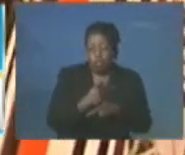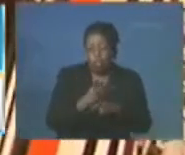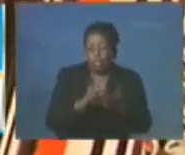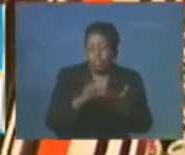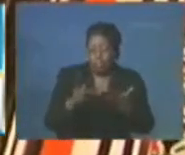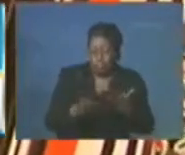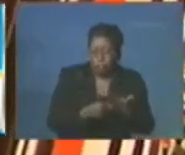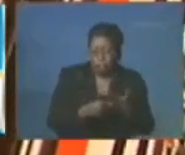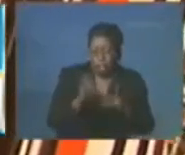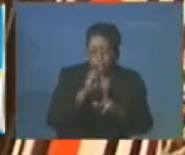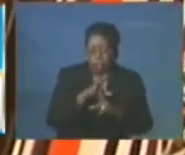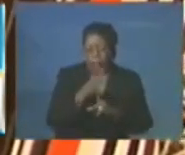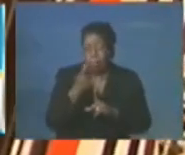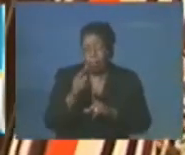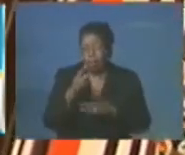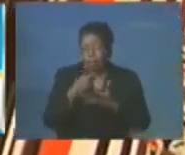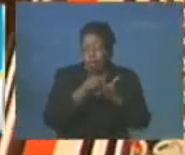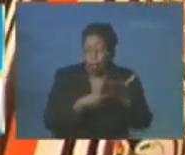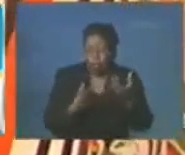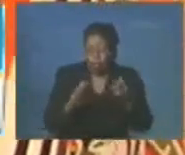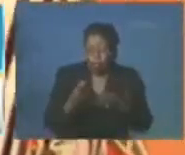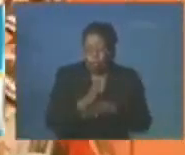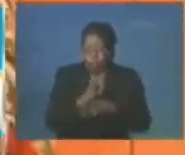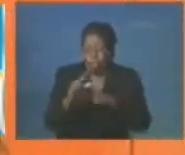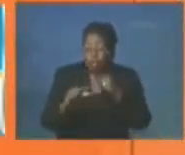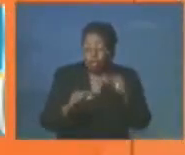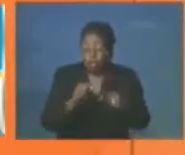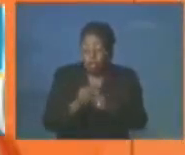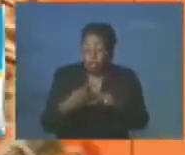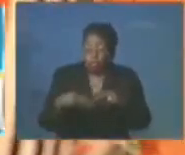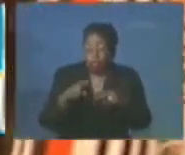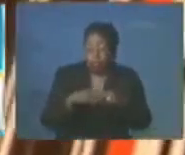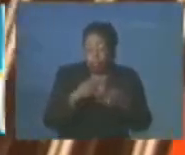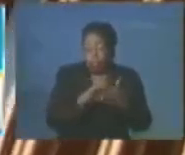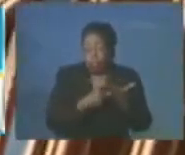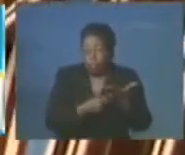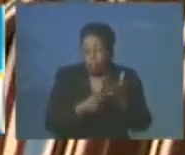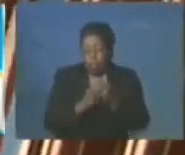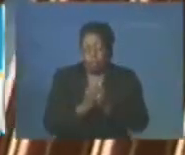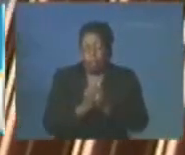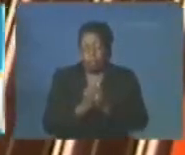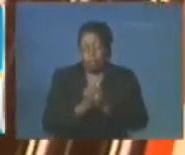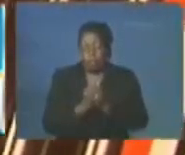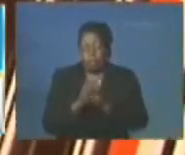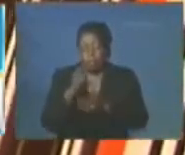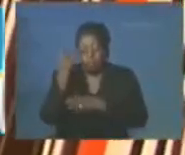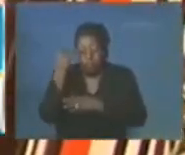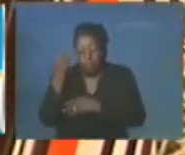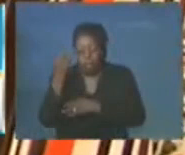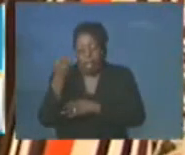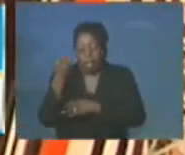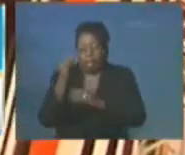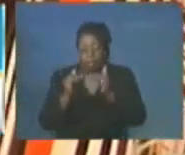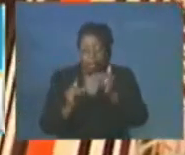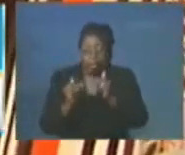factors impact the cost of doing business. There are global inflation. There's some views that inflation is going to